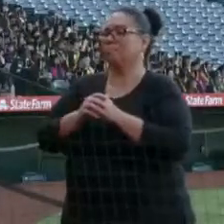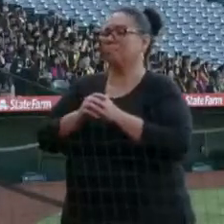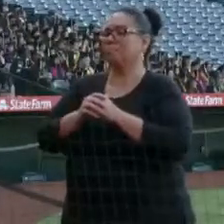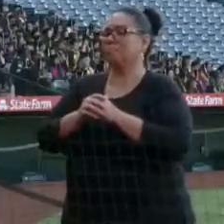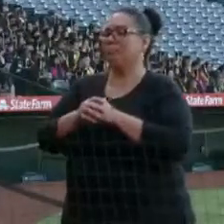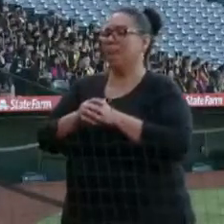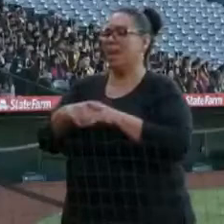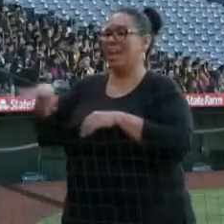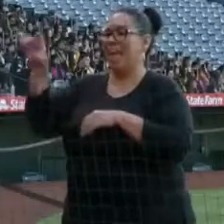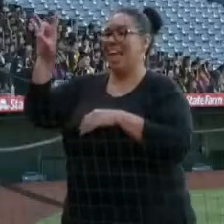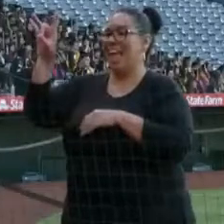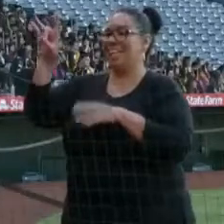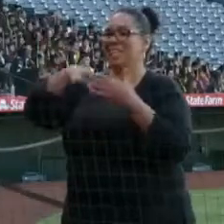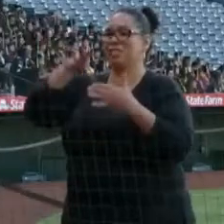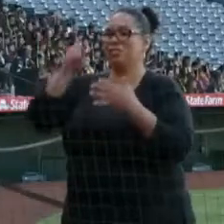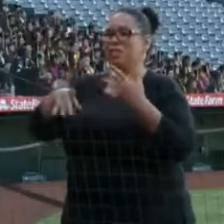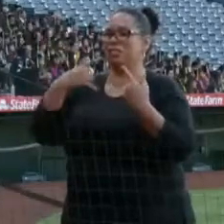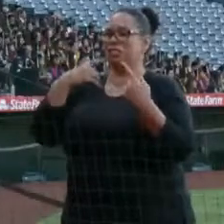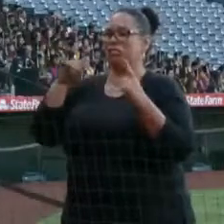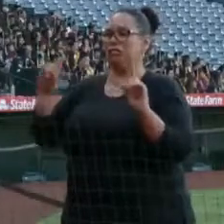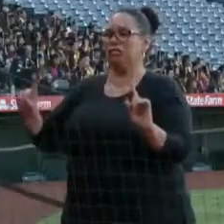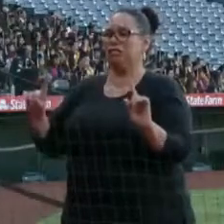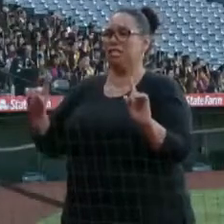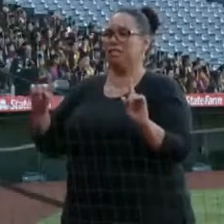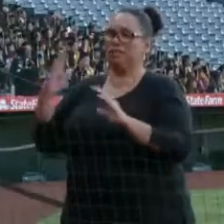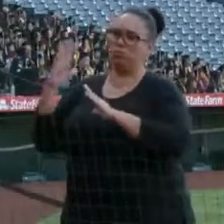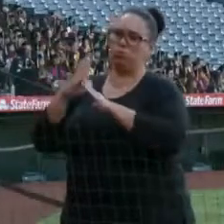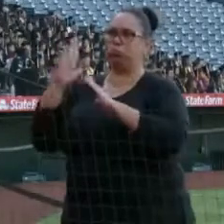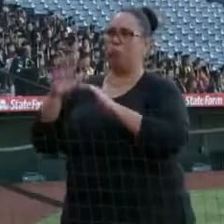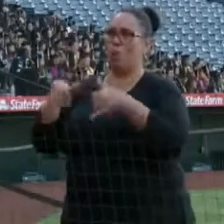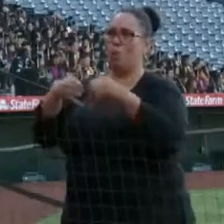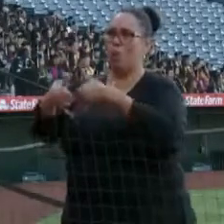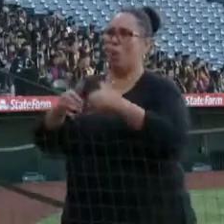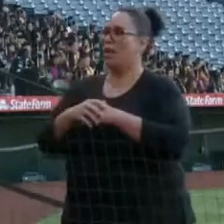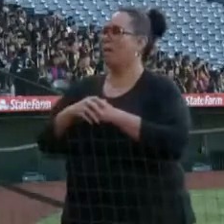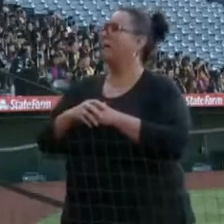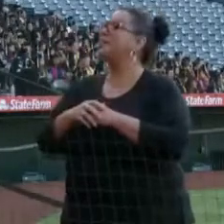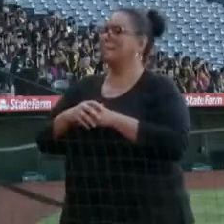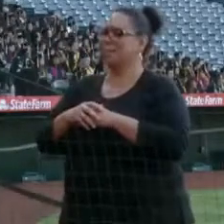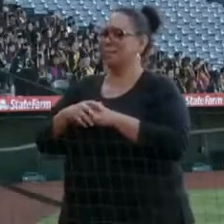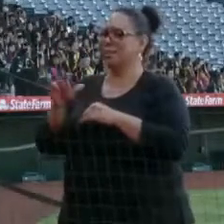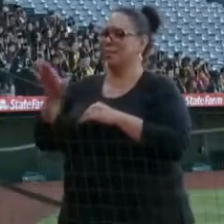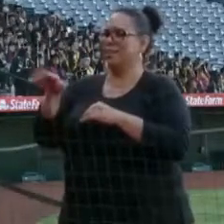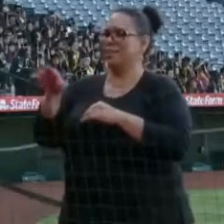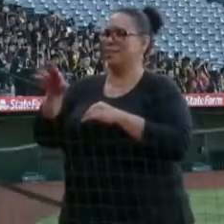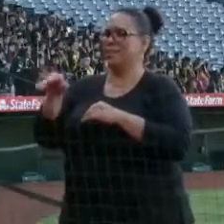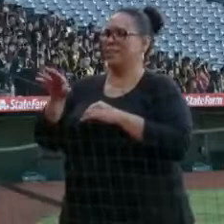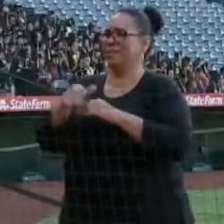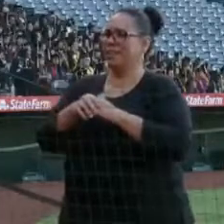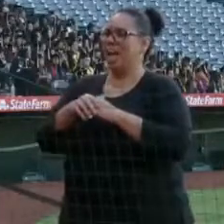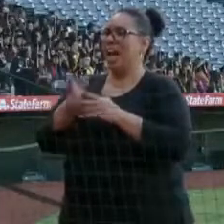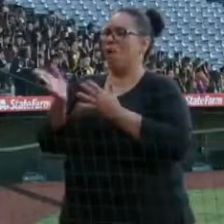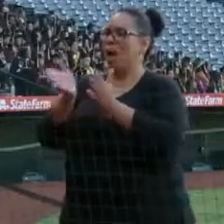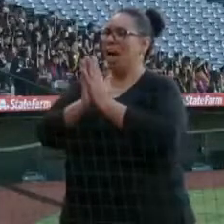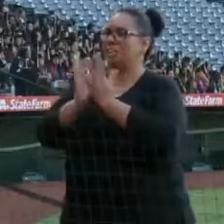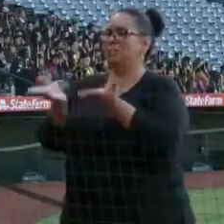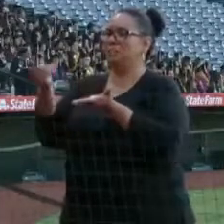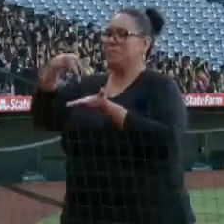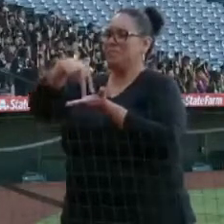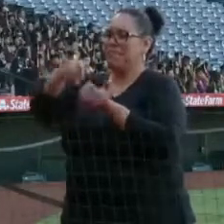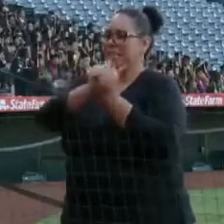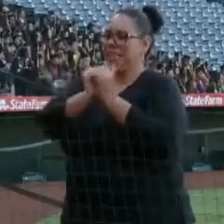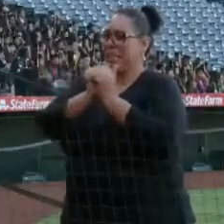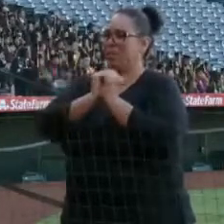8 students achieved this great distinction. After I read all their names, I will ask them to stand together and be